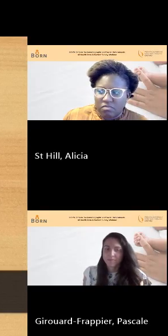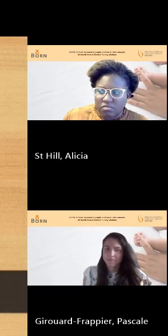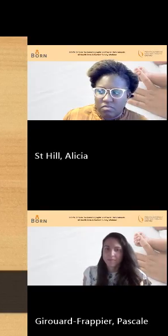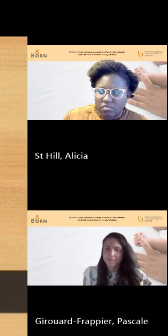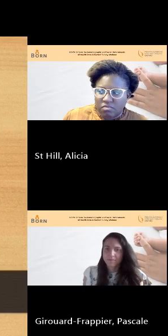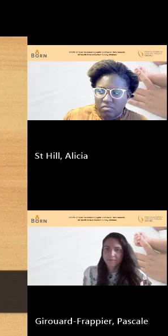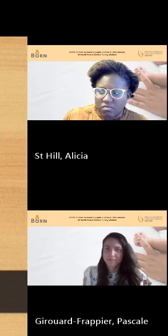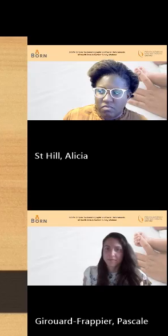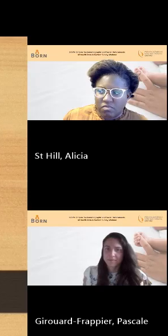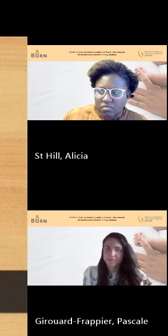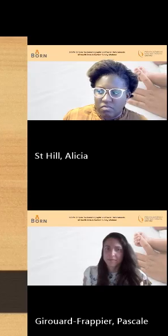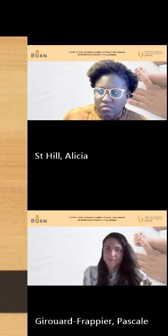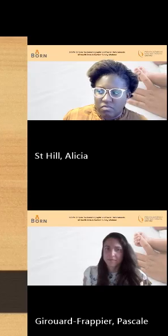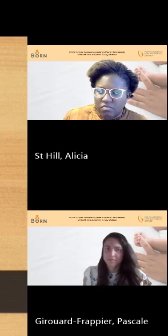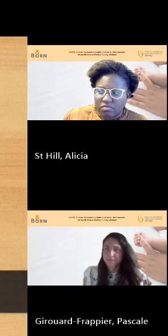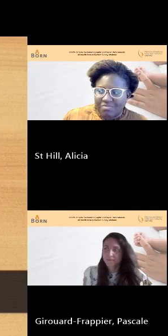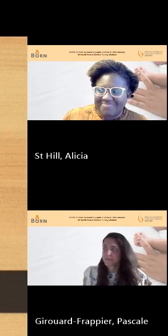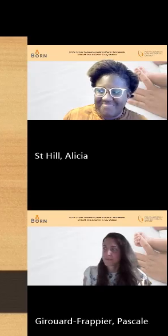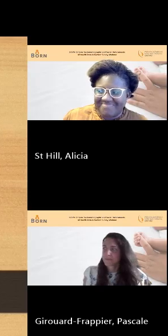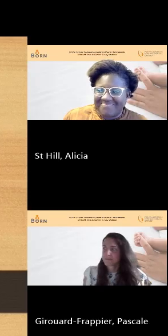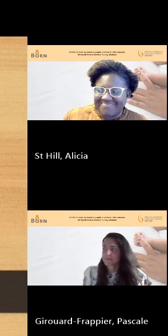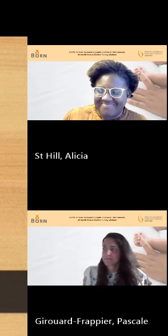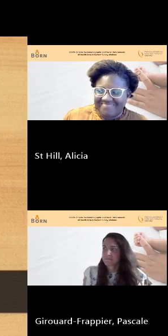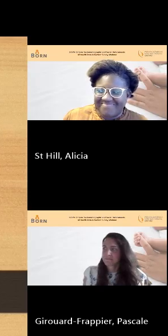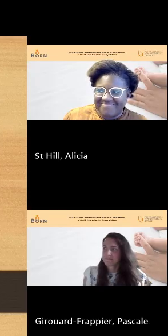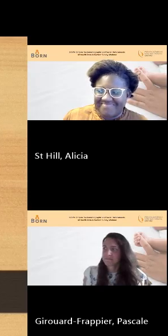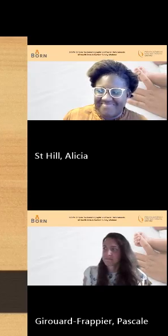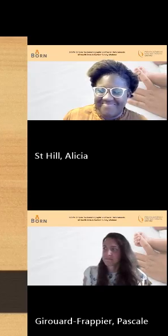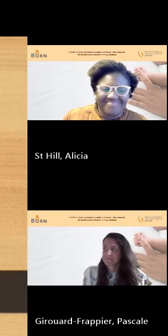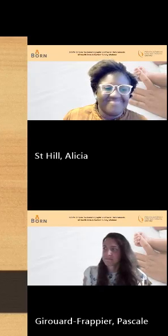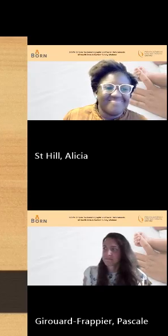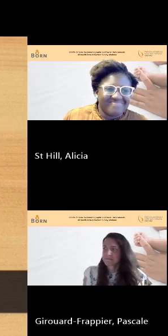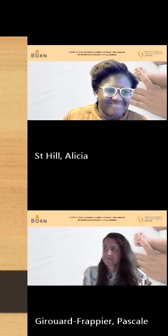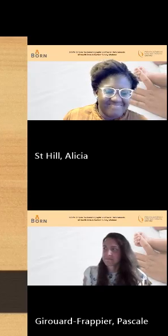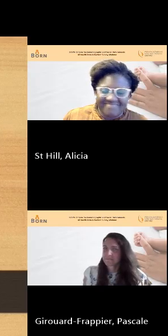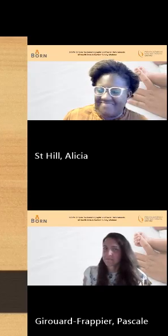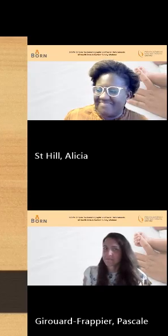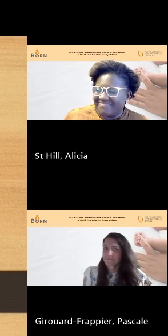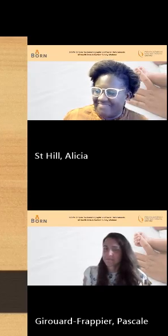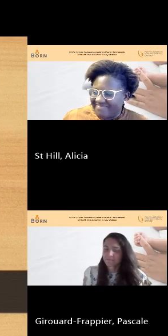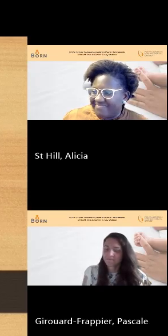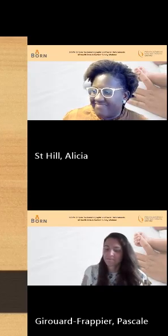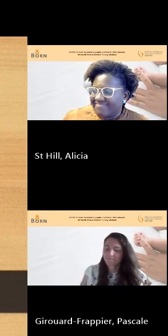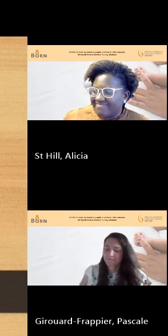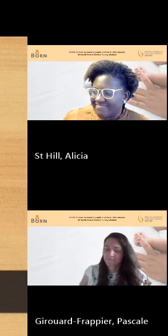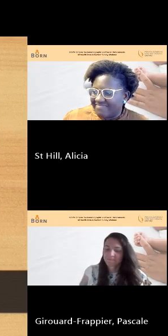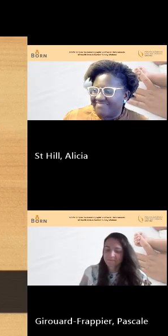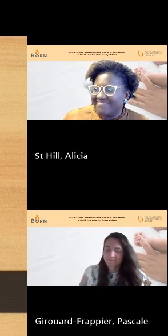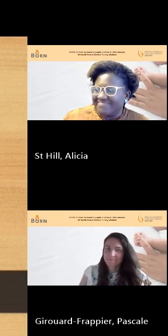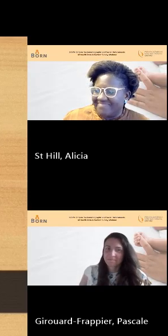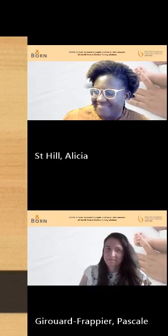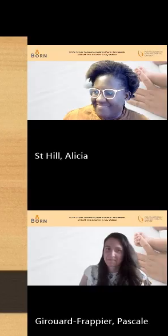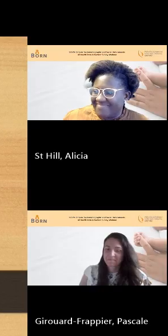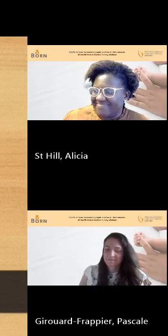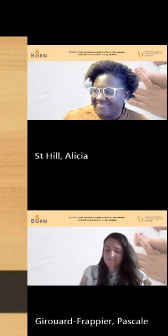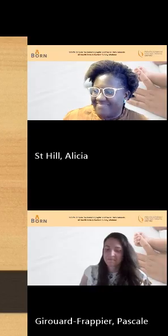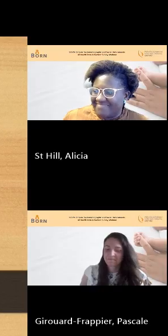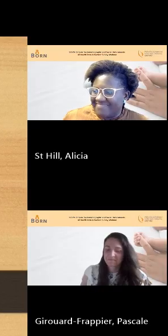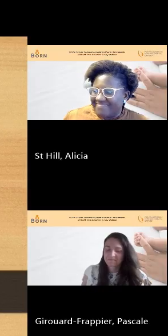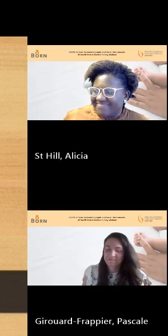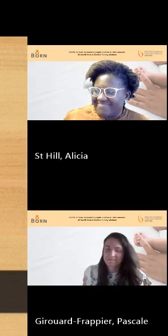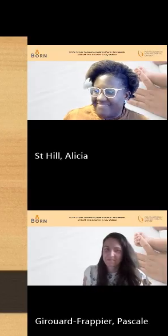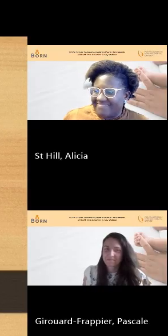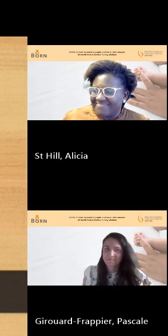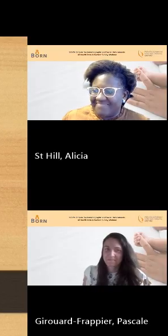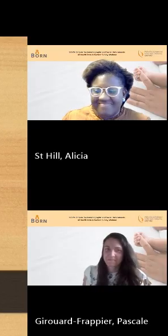or Brazilian with exclamation marks as a almost like a protest to the categories that we had. And so I thought that